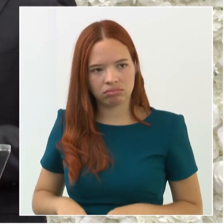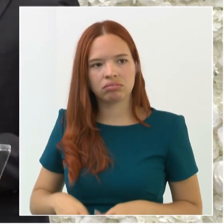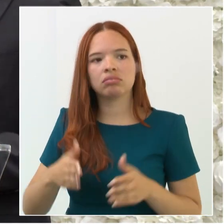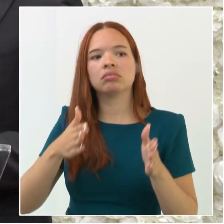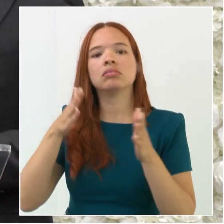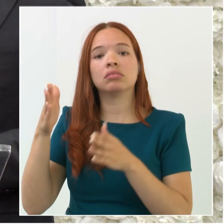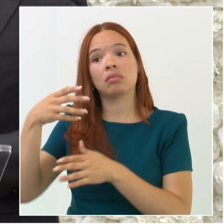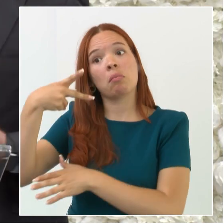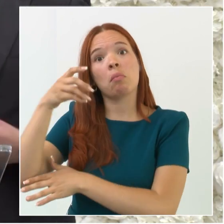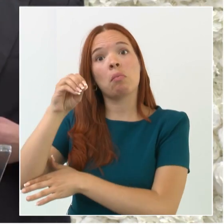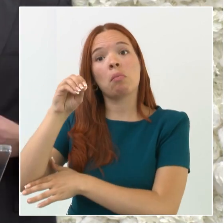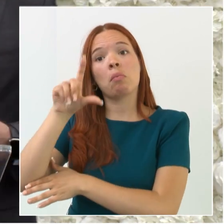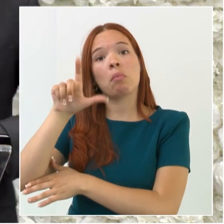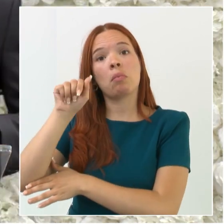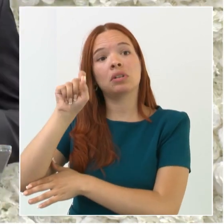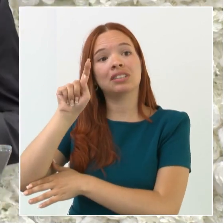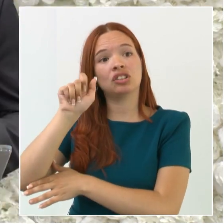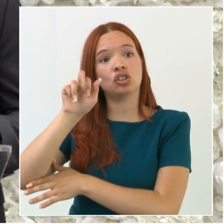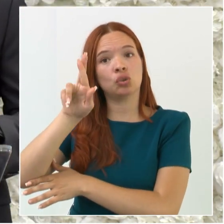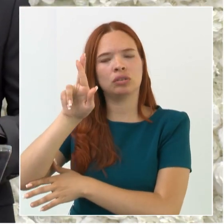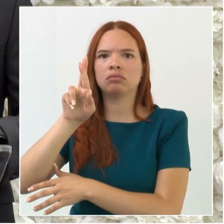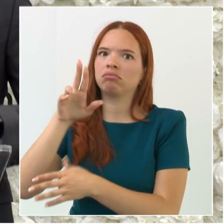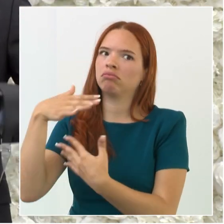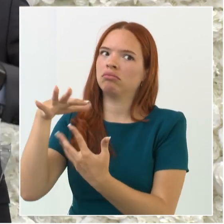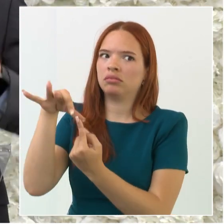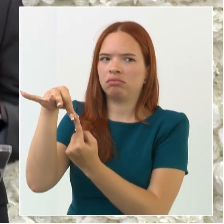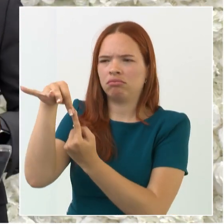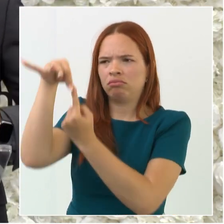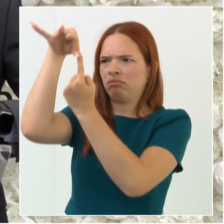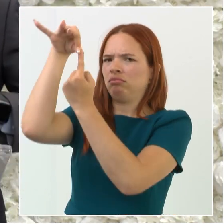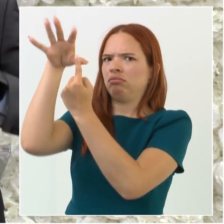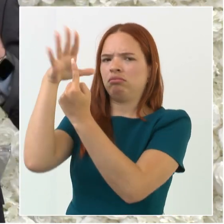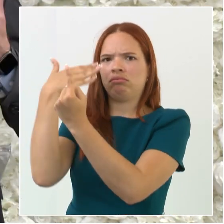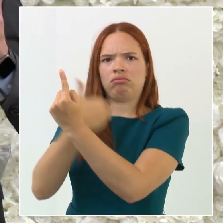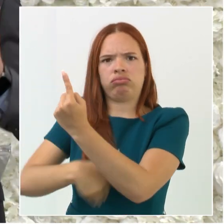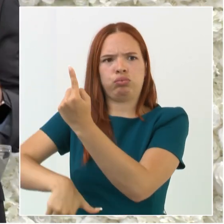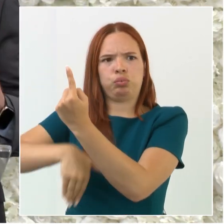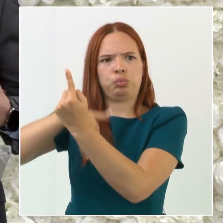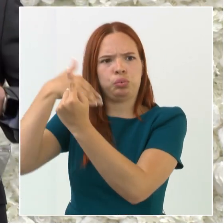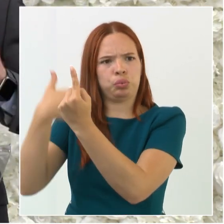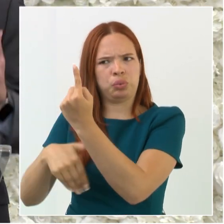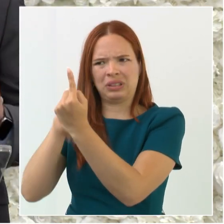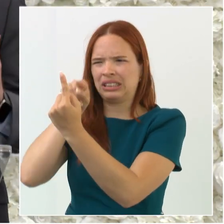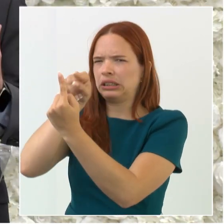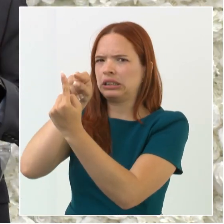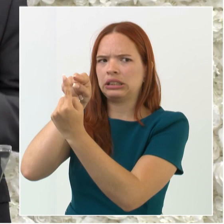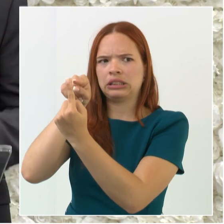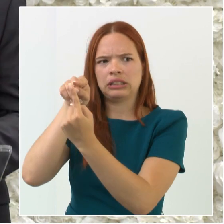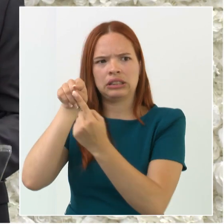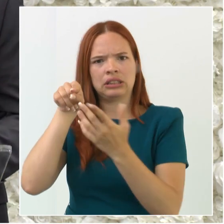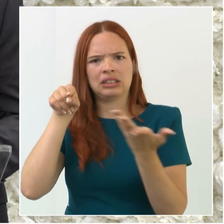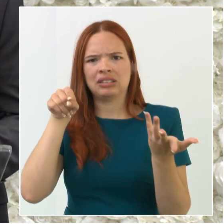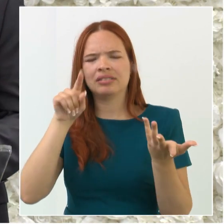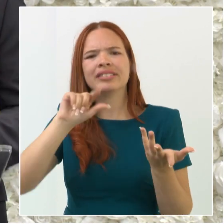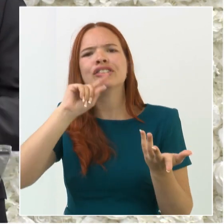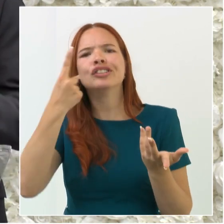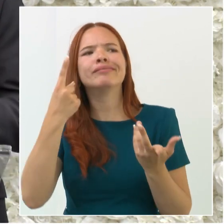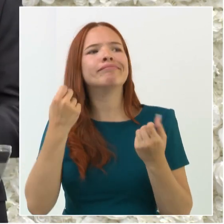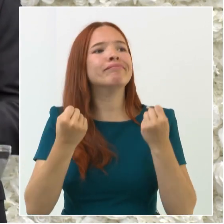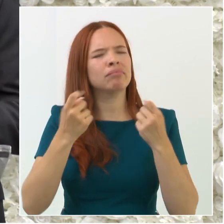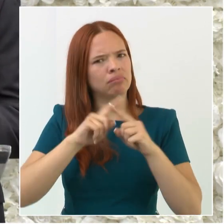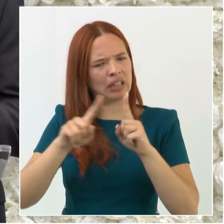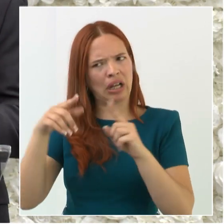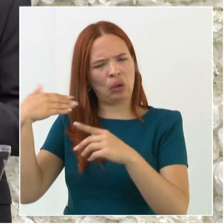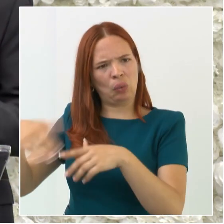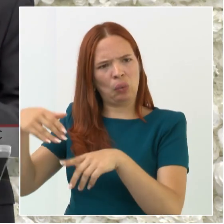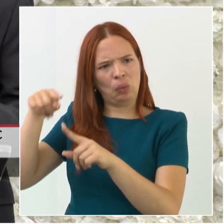just a car. You know, Polestar is really a brand of its own in a unique place. If you